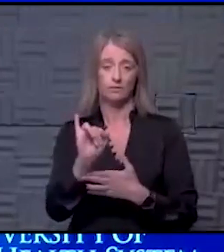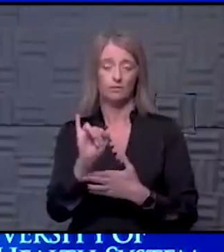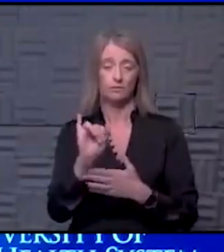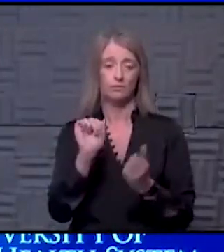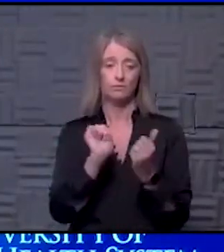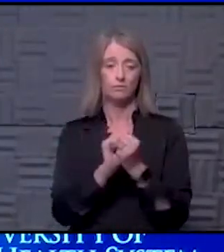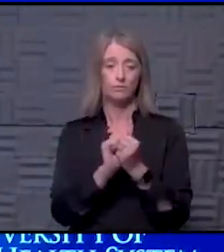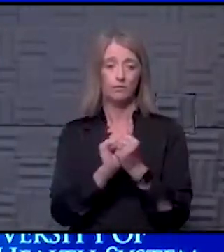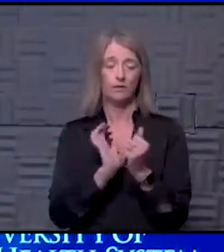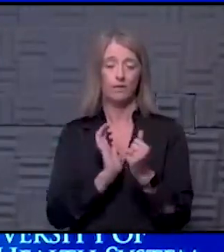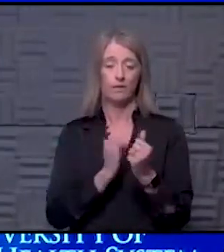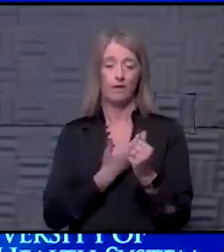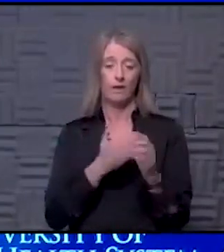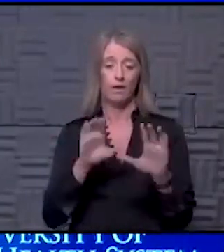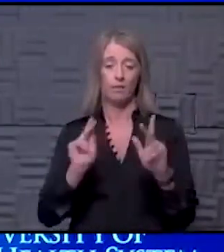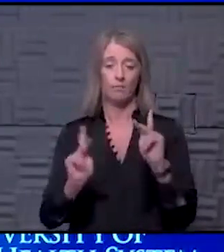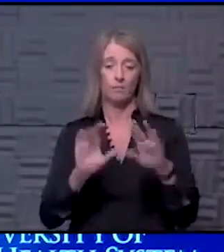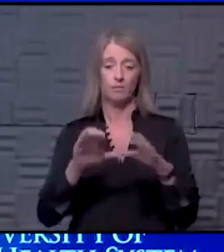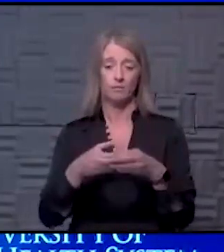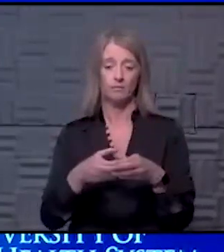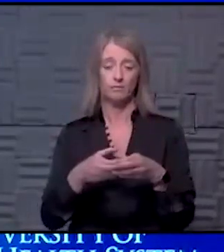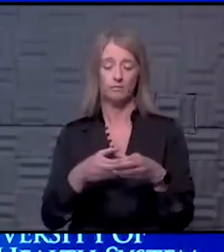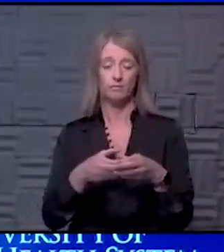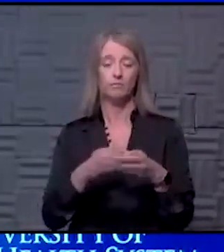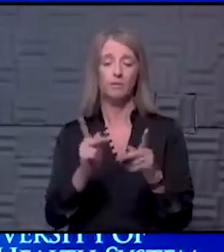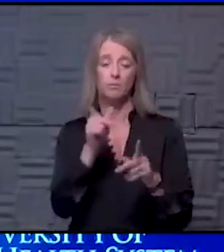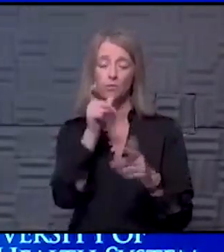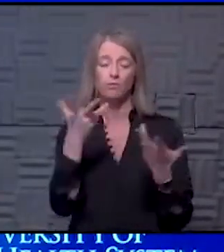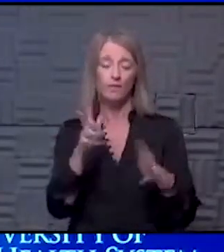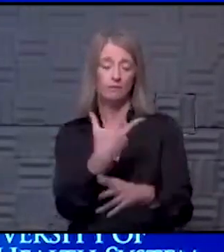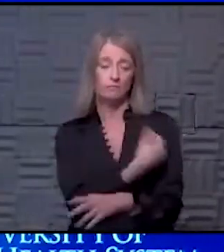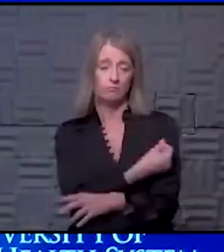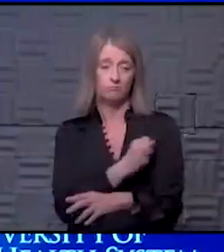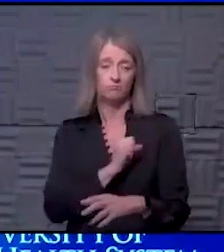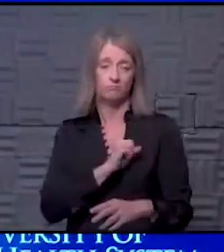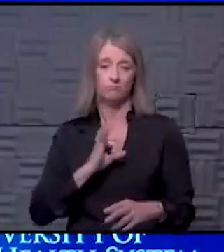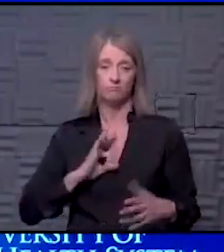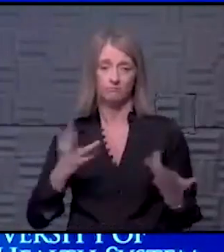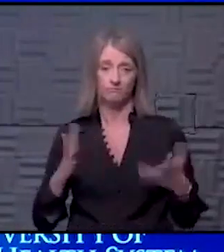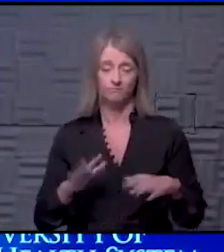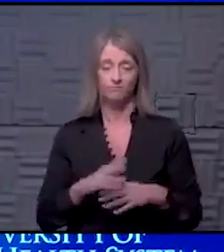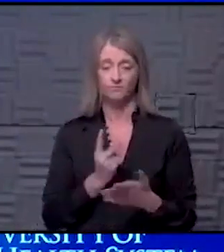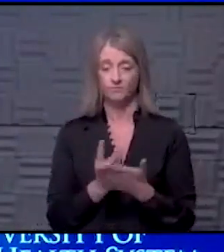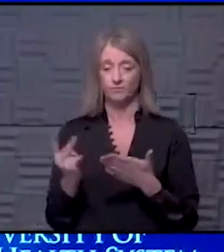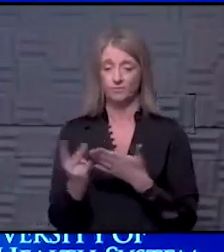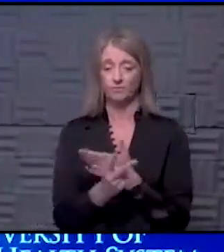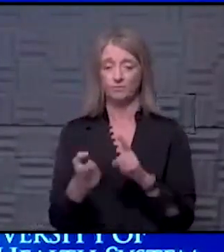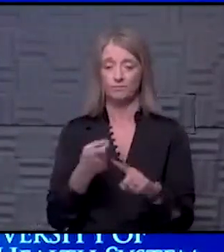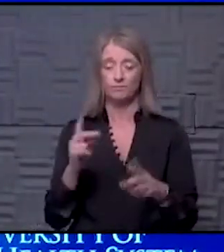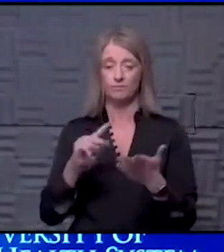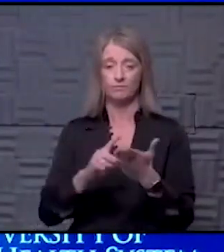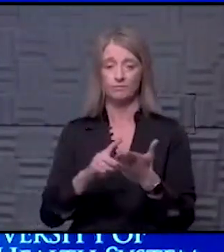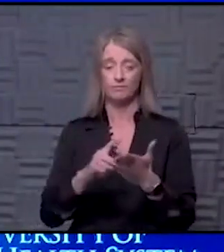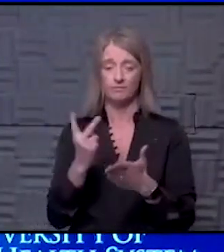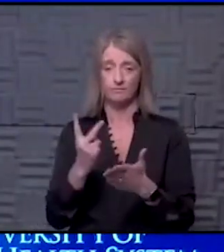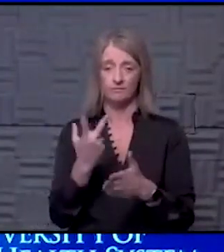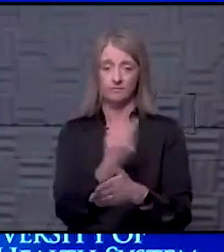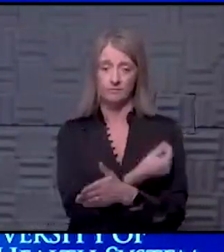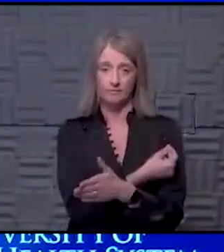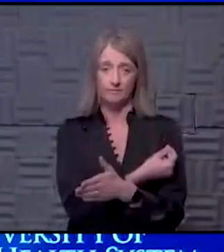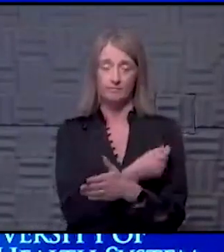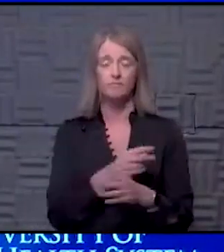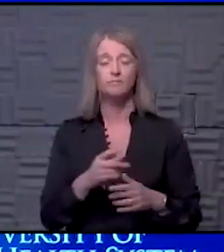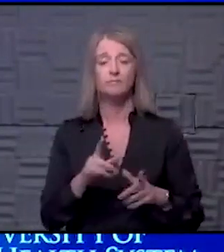in our population of vaccinated employees who were more than 2 weeks out from their second vaccine and